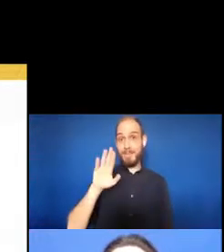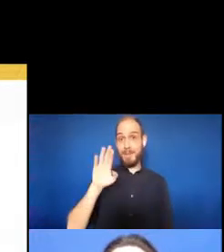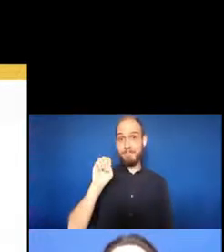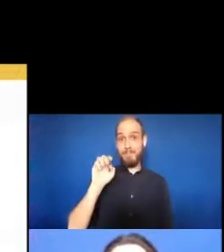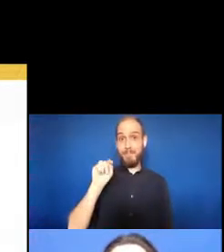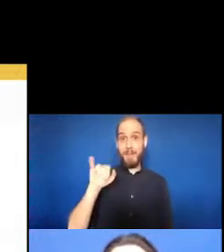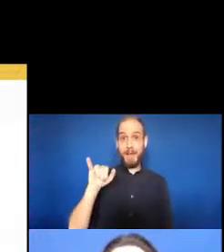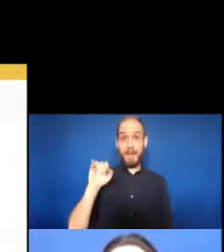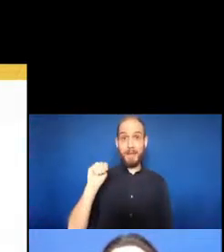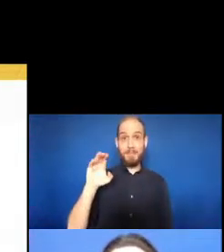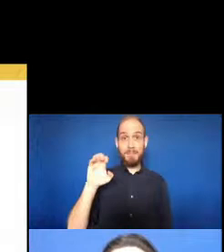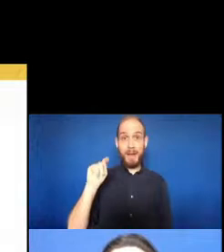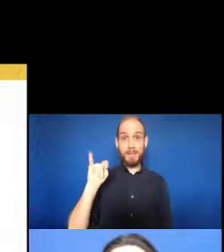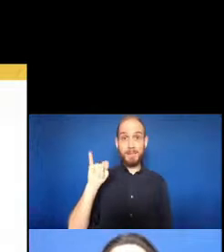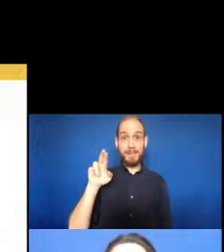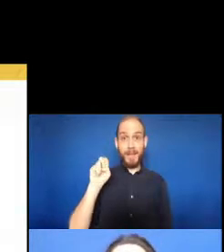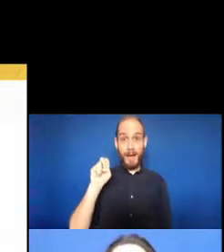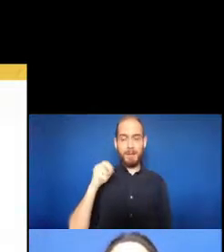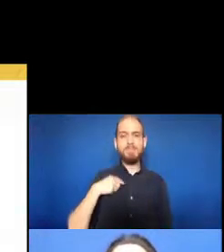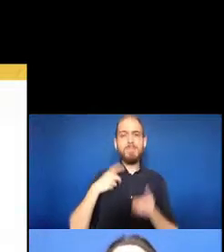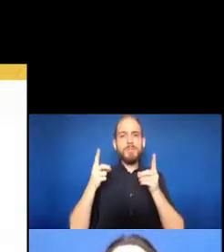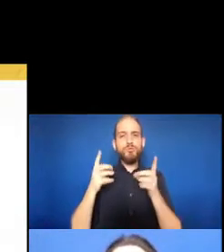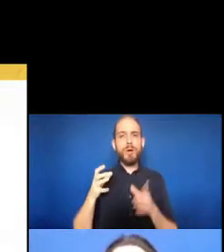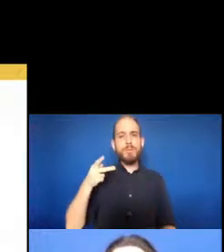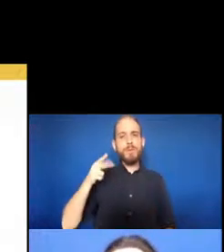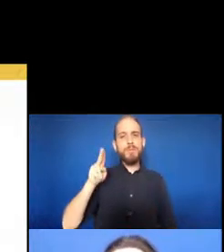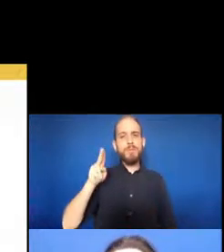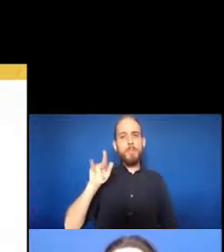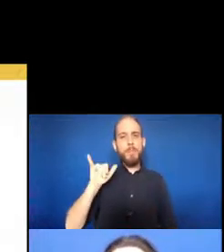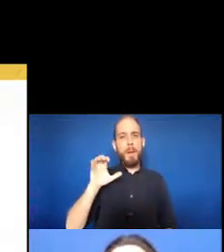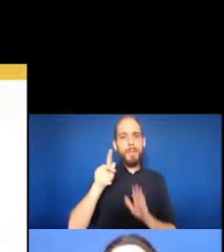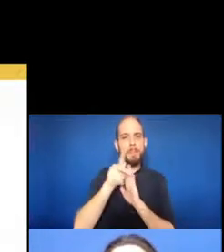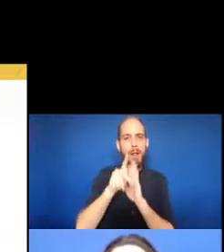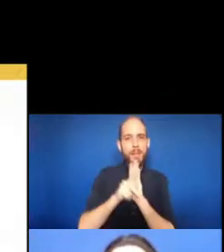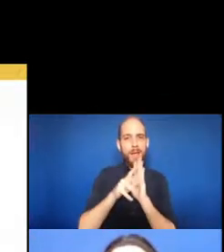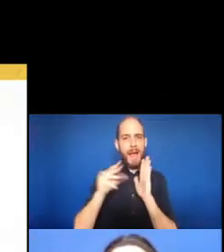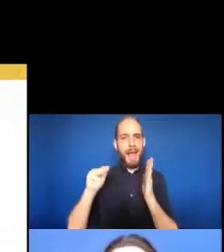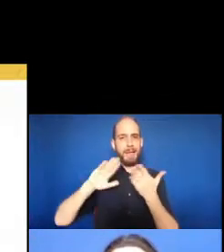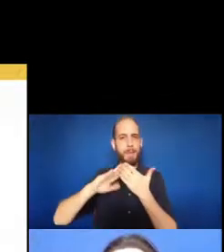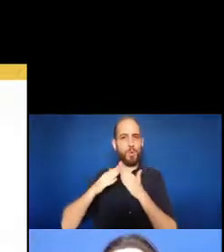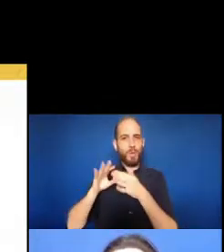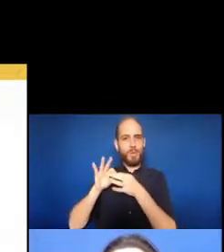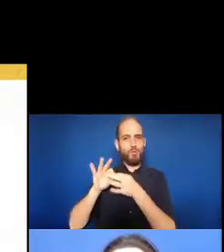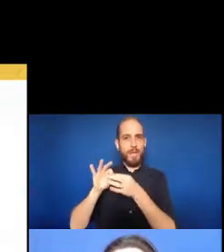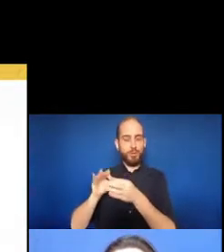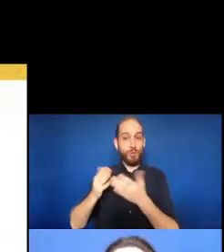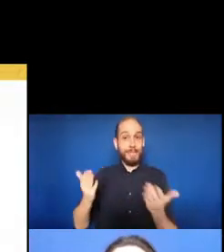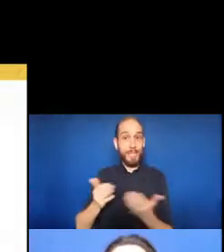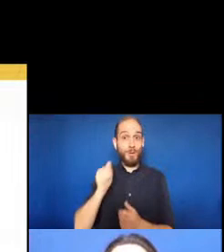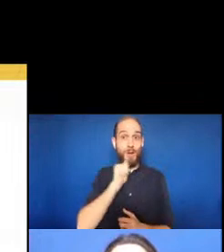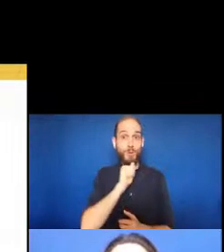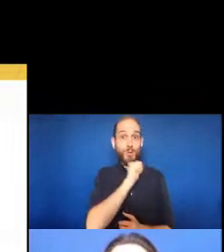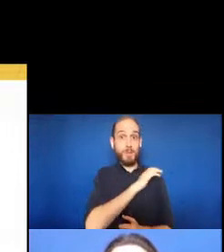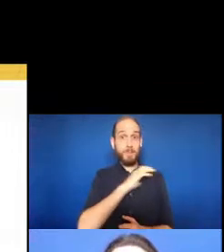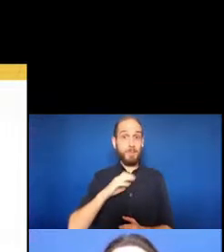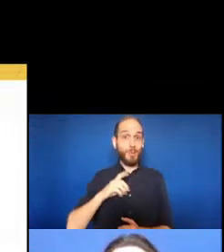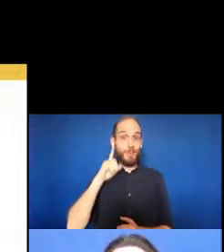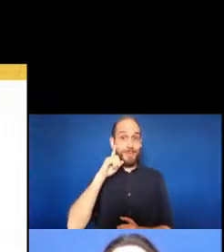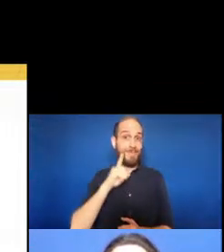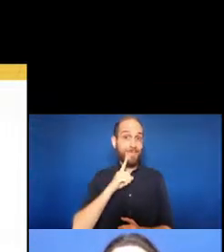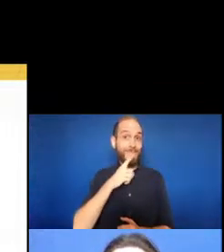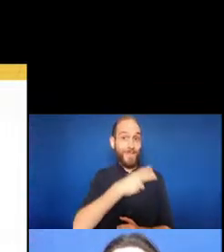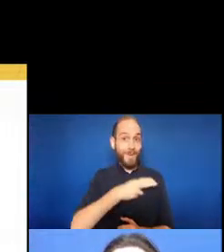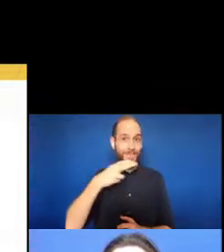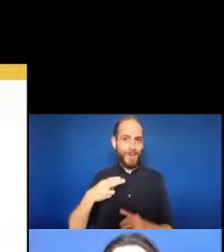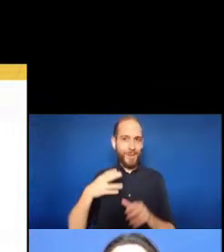Public Policy and Community Relations with the Arizona Commission for the Deaf and the Hard of Hearing. We are super